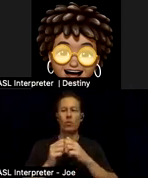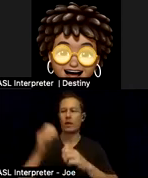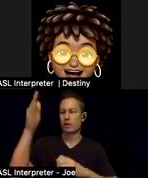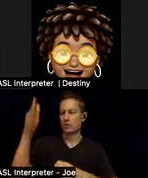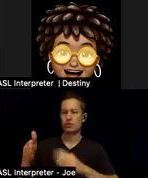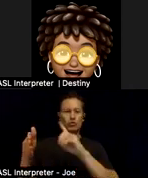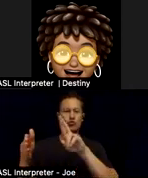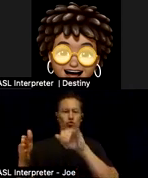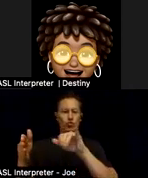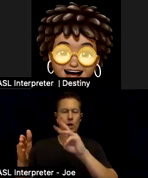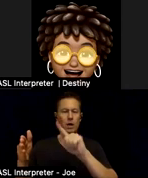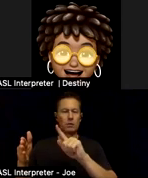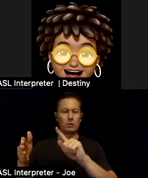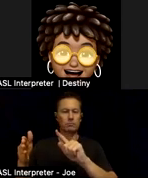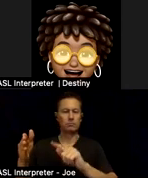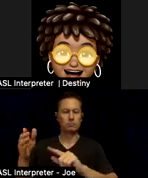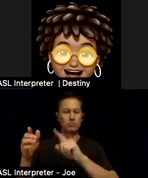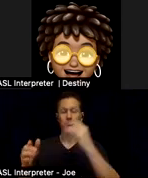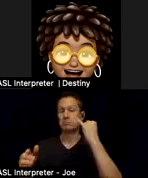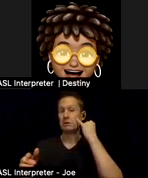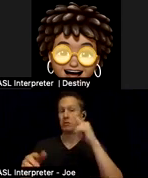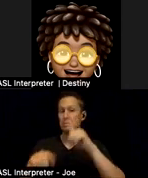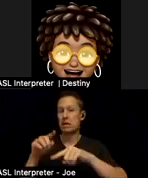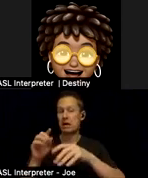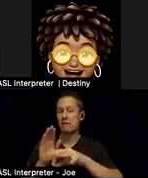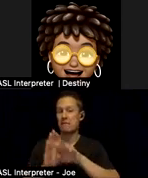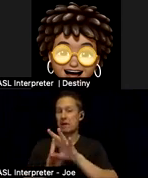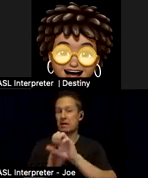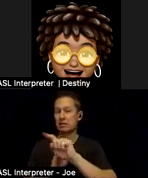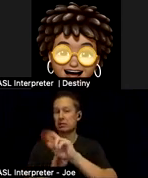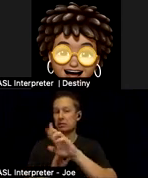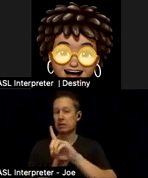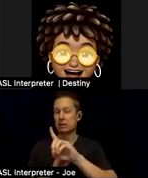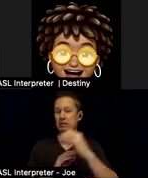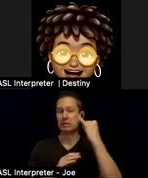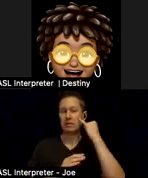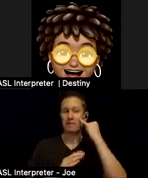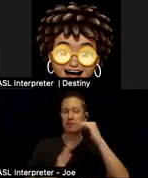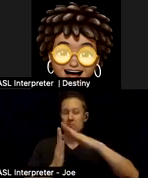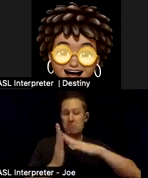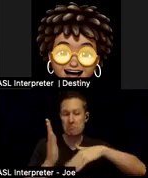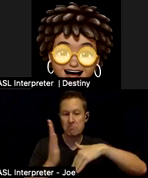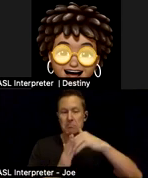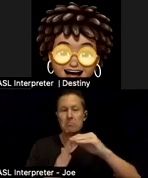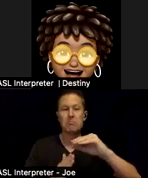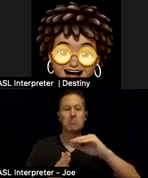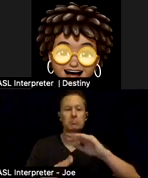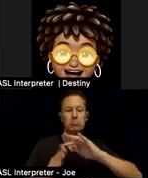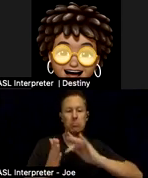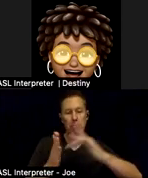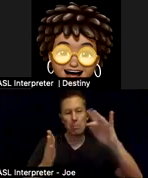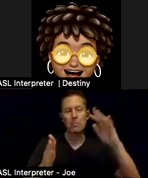can't find a wall stud? When the drywall is painted with a smooth glossy paint? If the room is your kitchen?